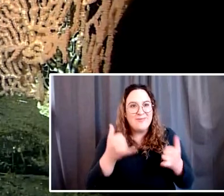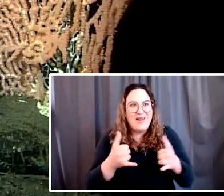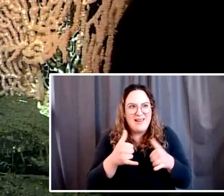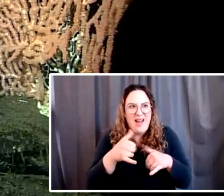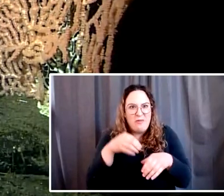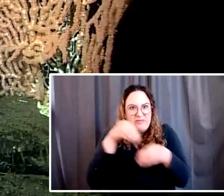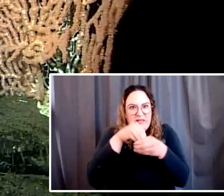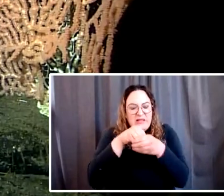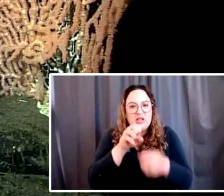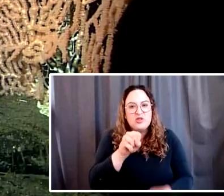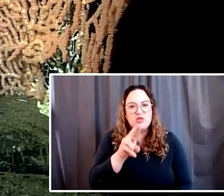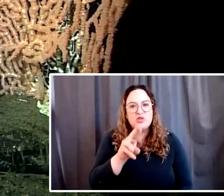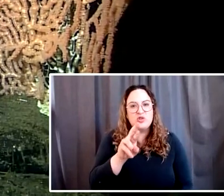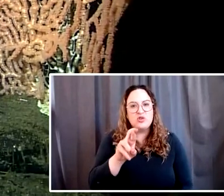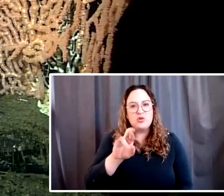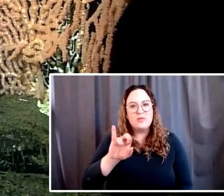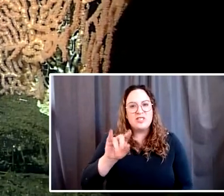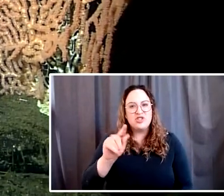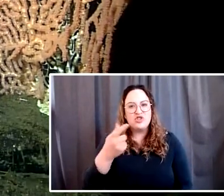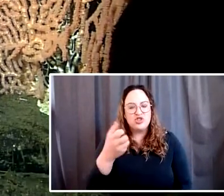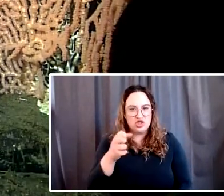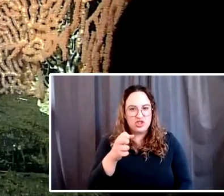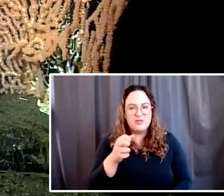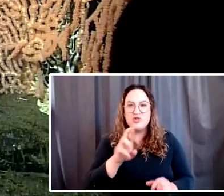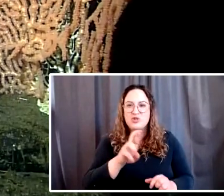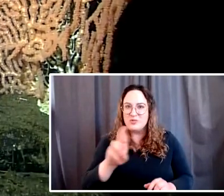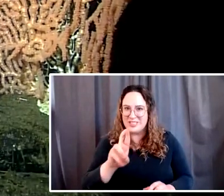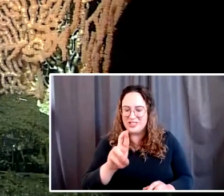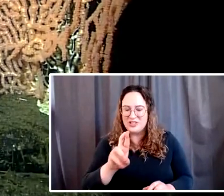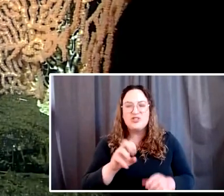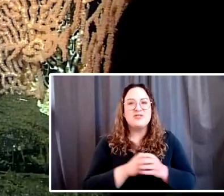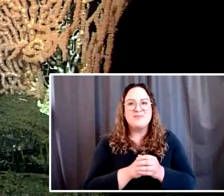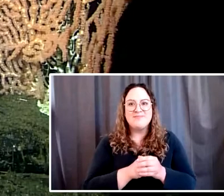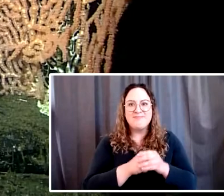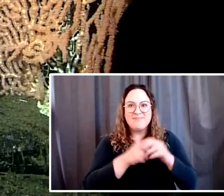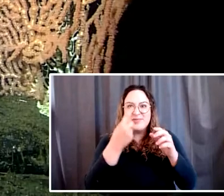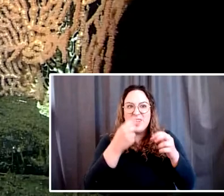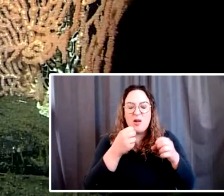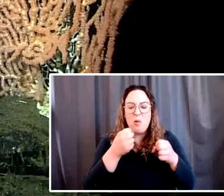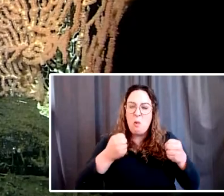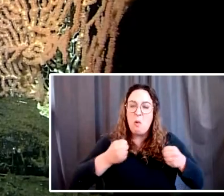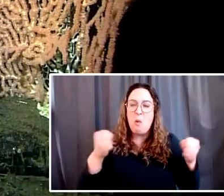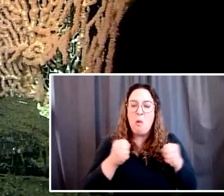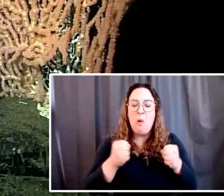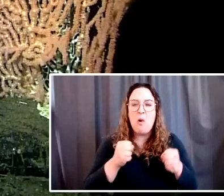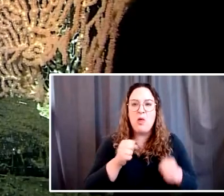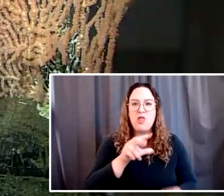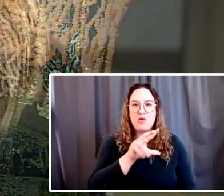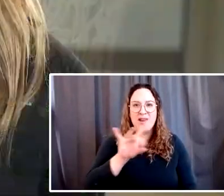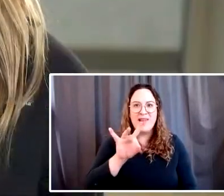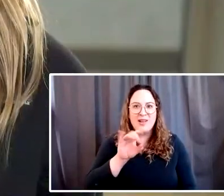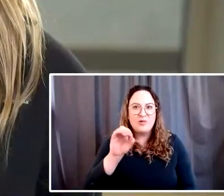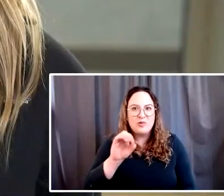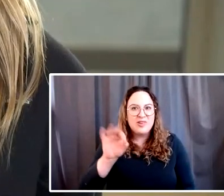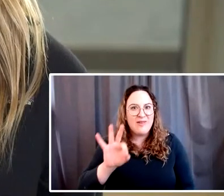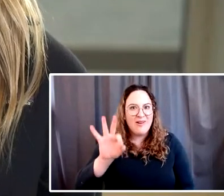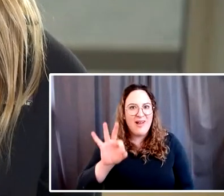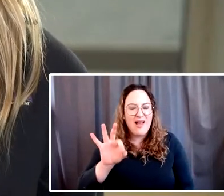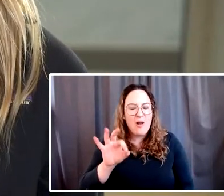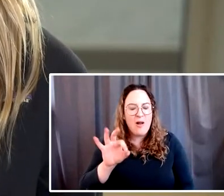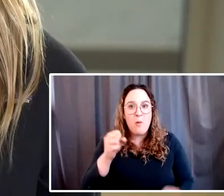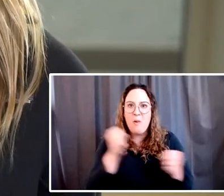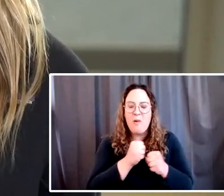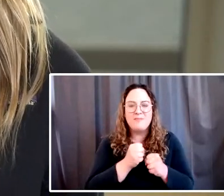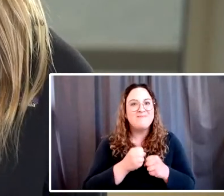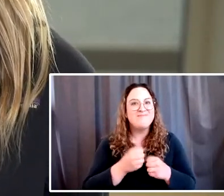3.4 degrees Celsius right now, which is a balmy 38 degrees Fahrenheit. I'm Hannah McDonald, your host